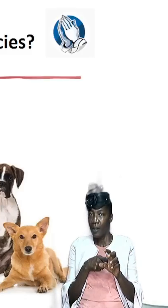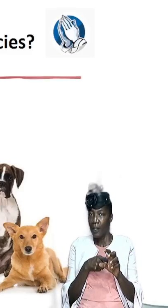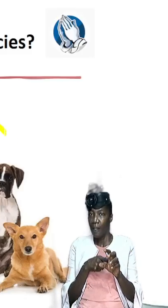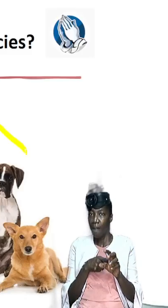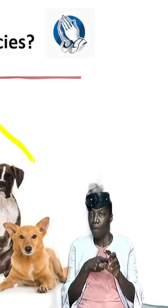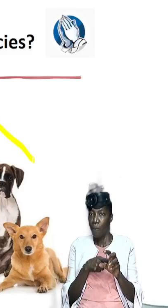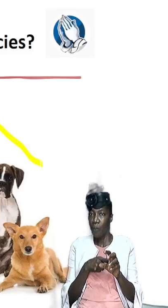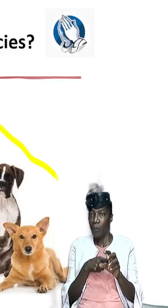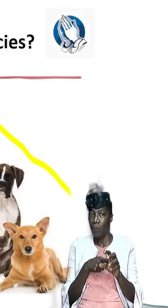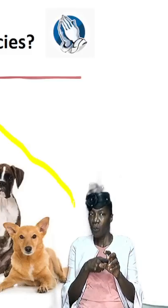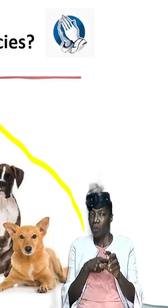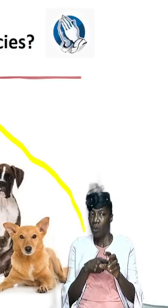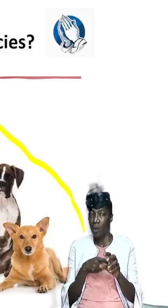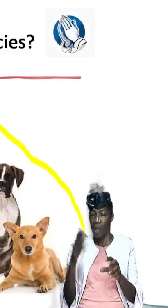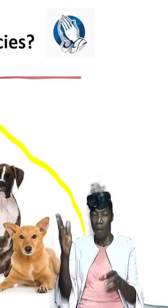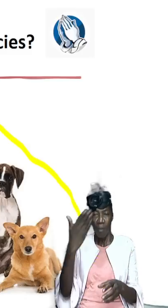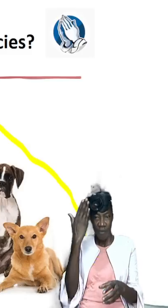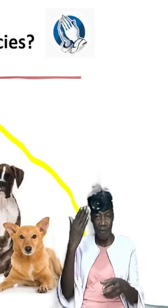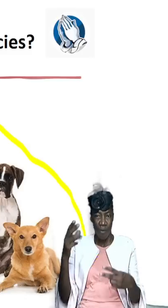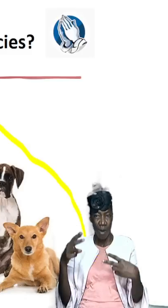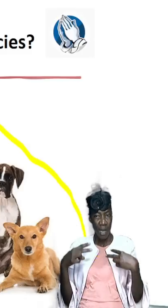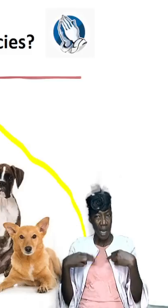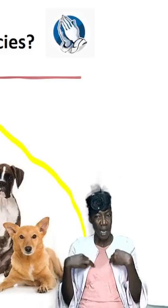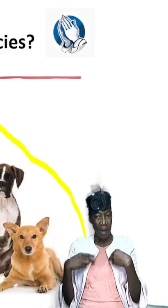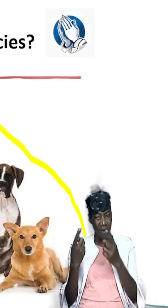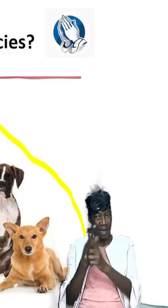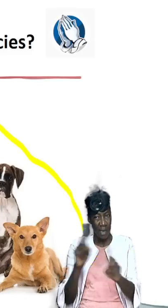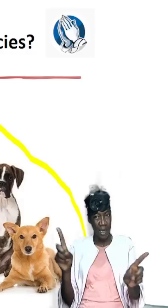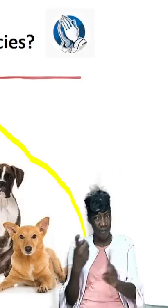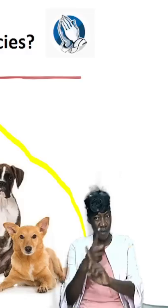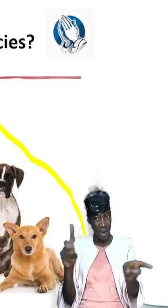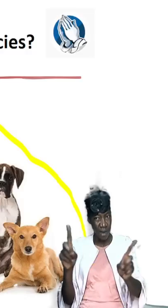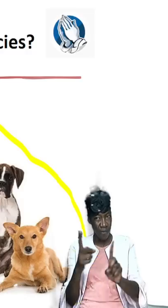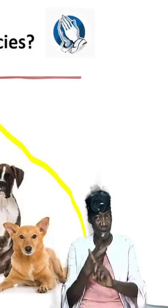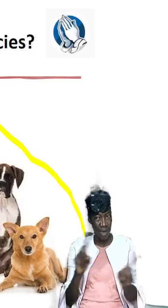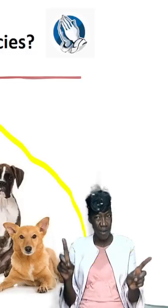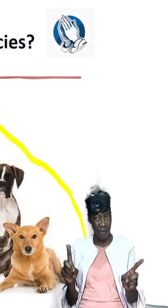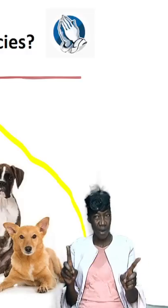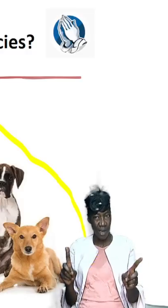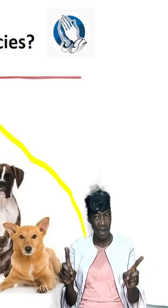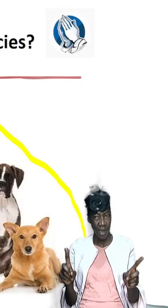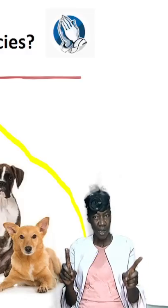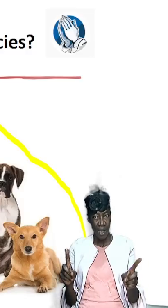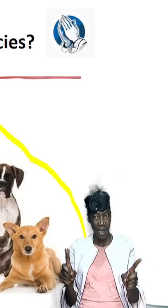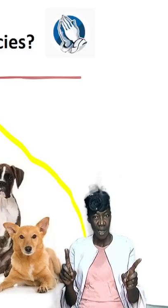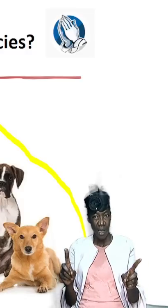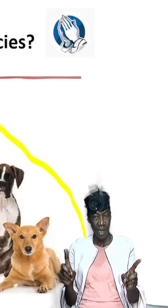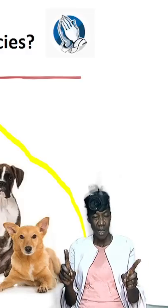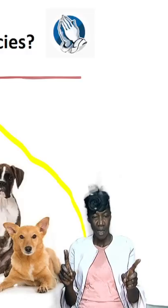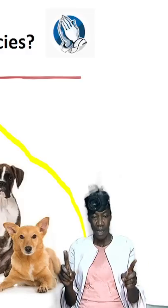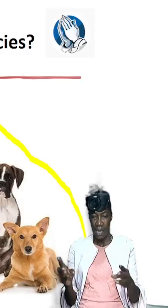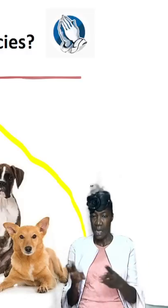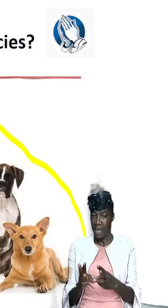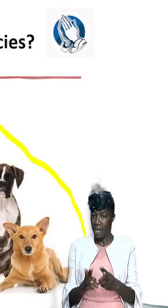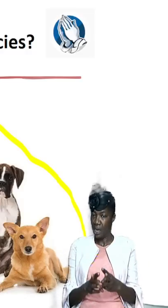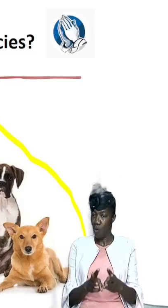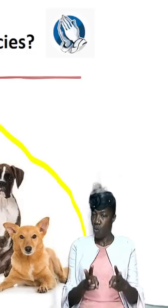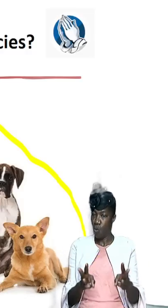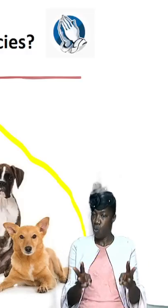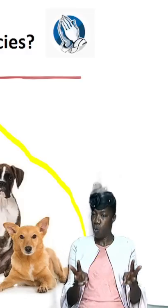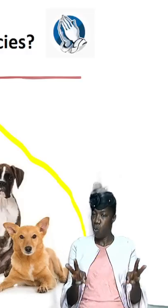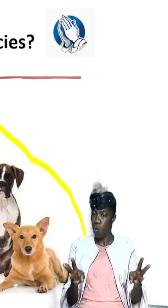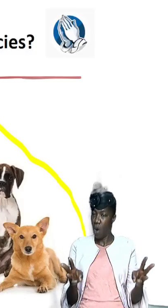before you have the different species, before you have the wide variety, when it all